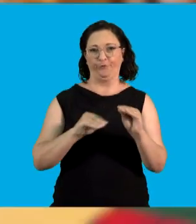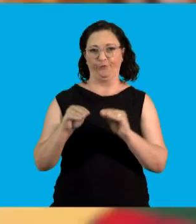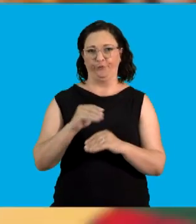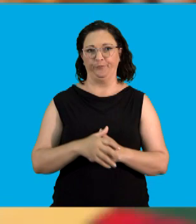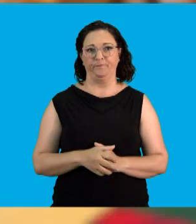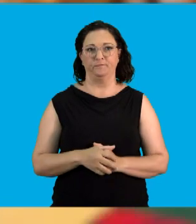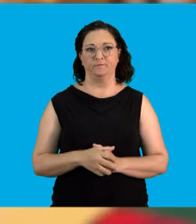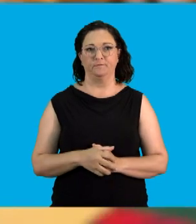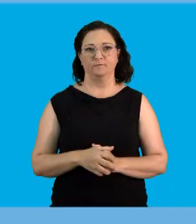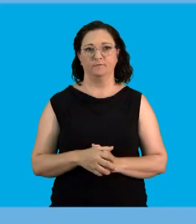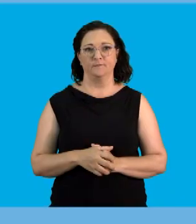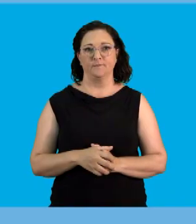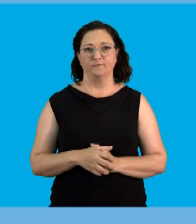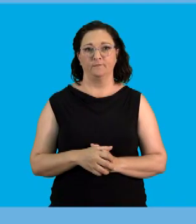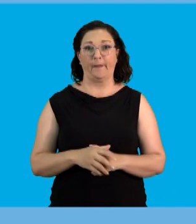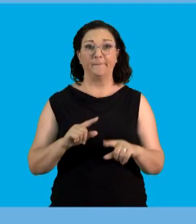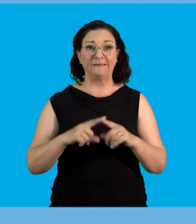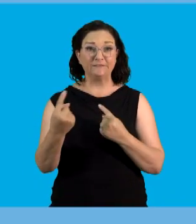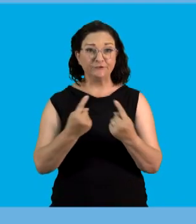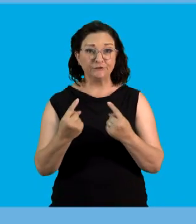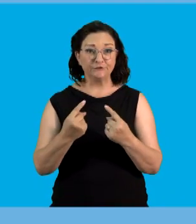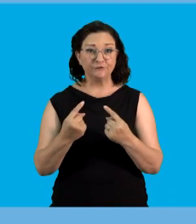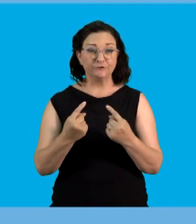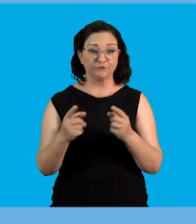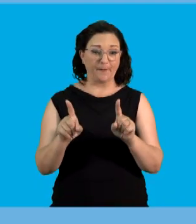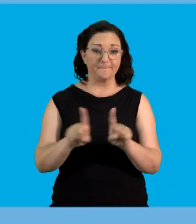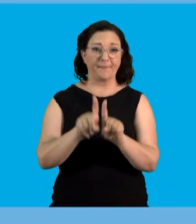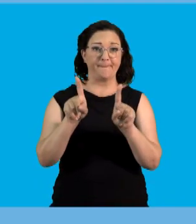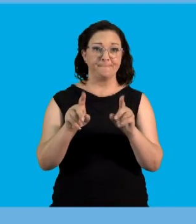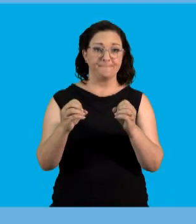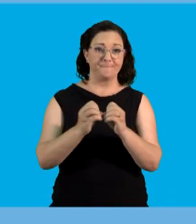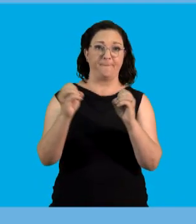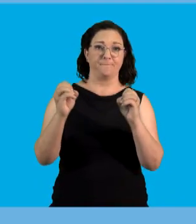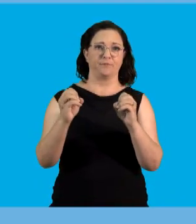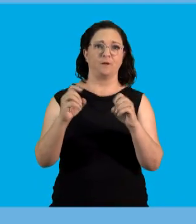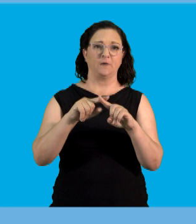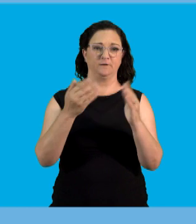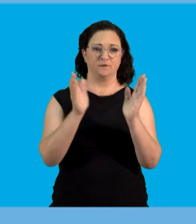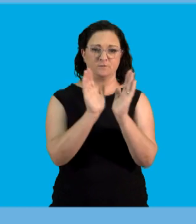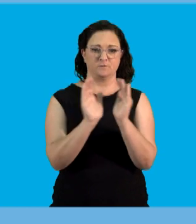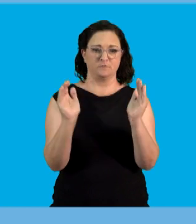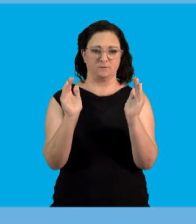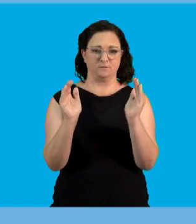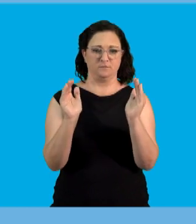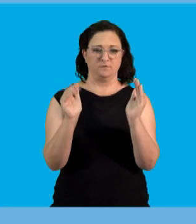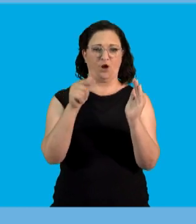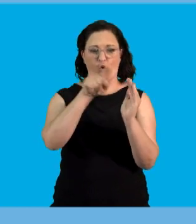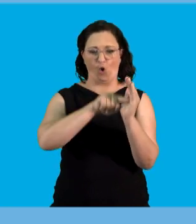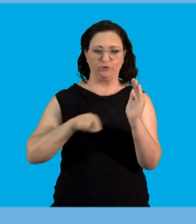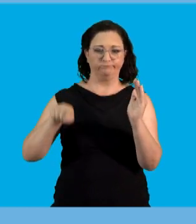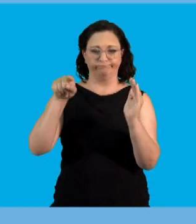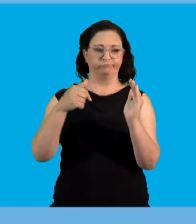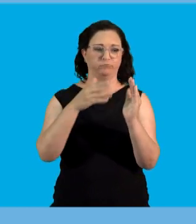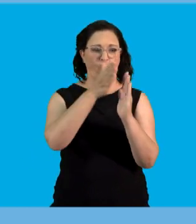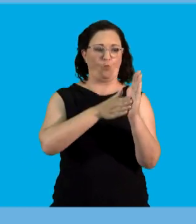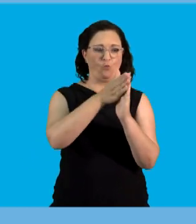in. And also, not only are you going to bump into each other, you're going to bump against the inside of the container, which is now the wall of the